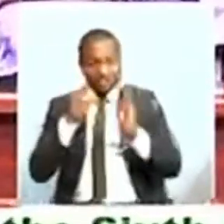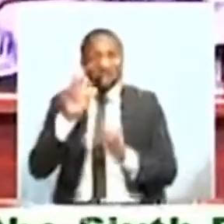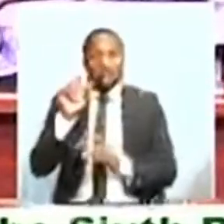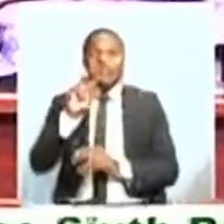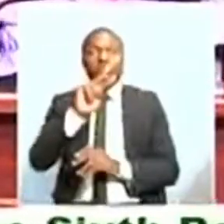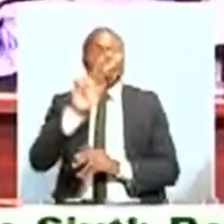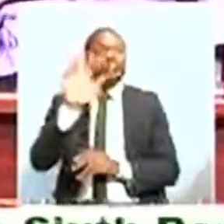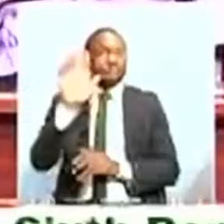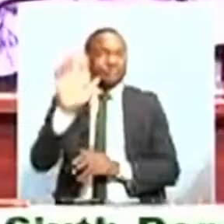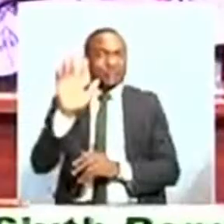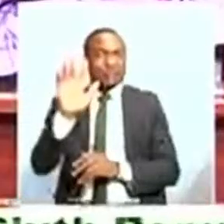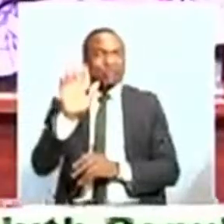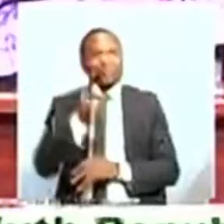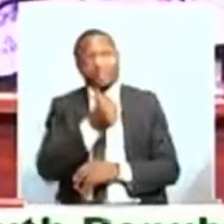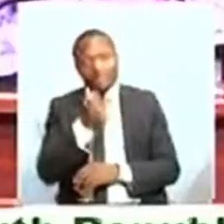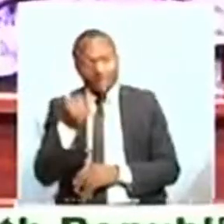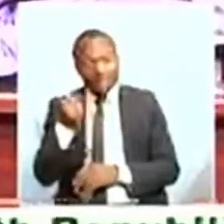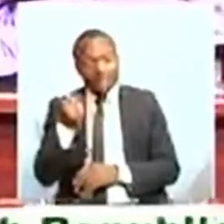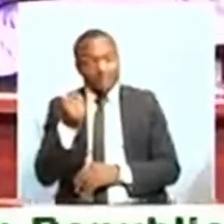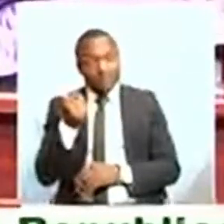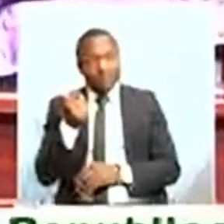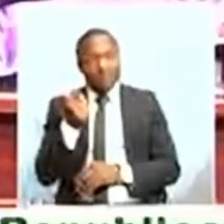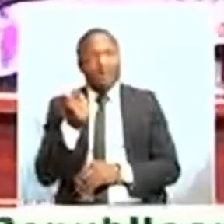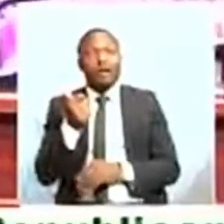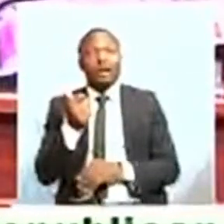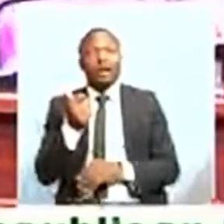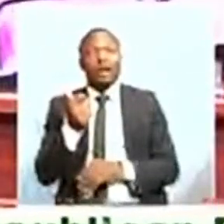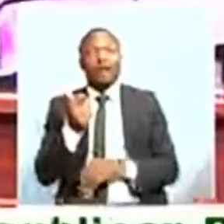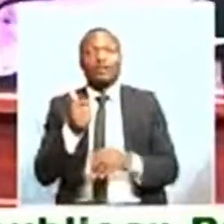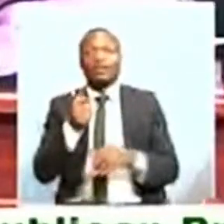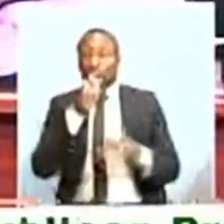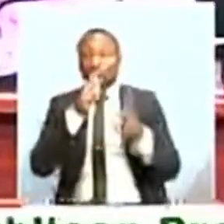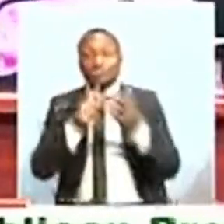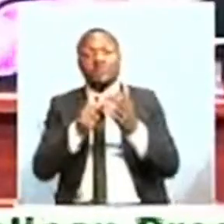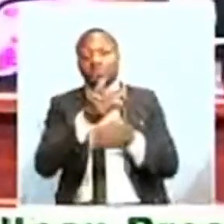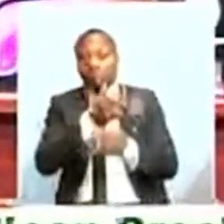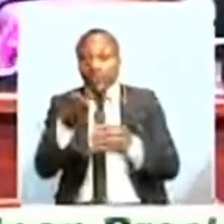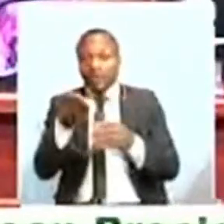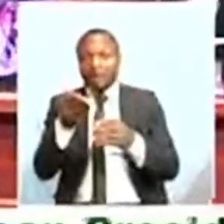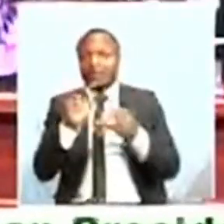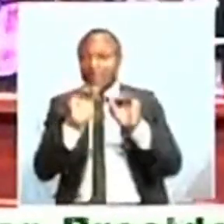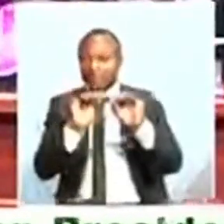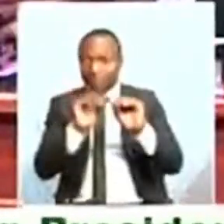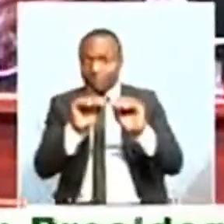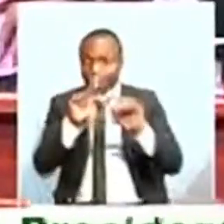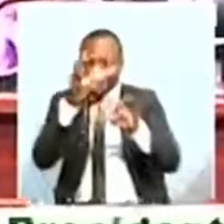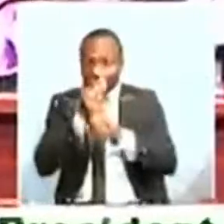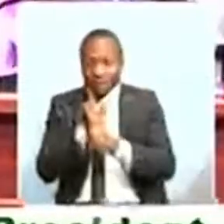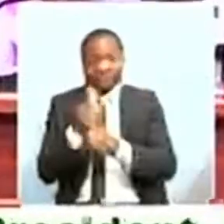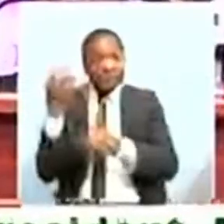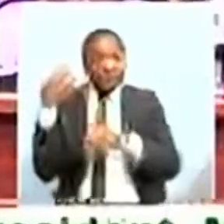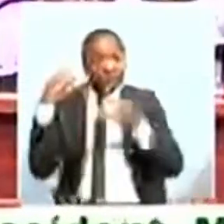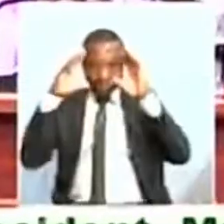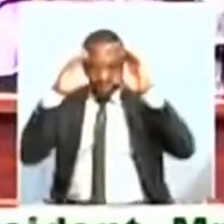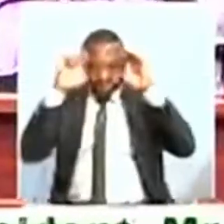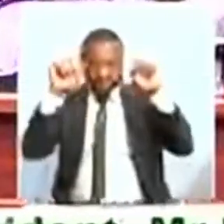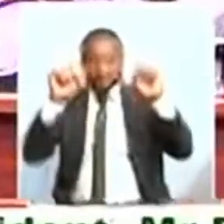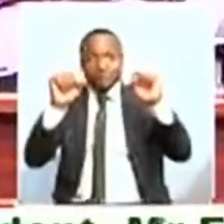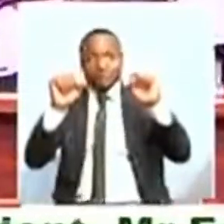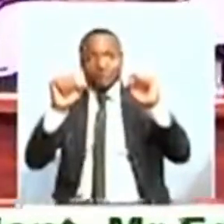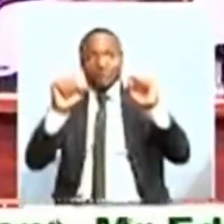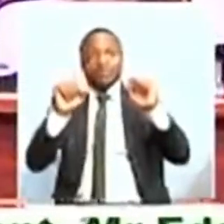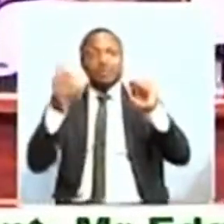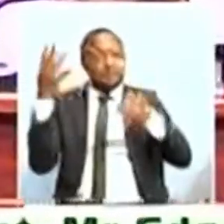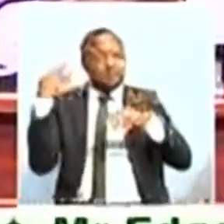2025, another correspondence was received by Cabinet Office from the sixth Republican President, indicating that the